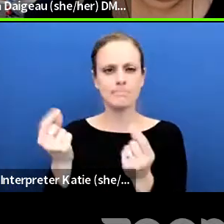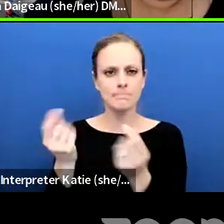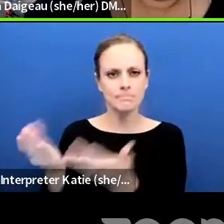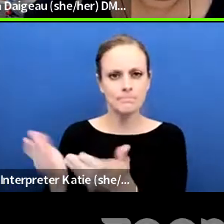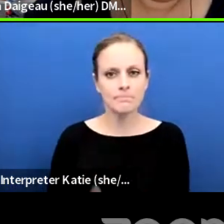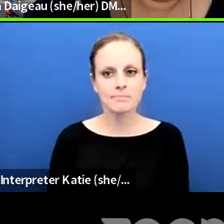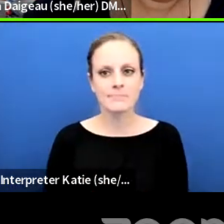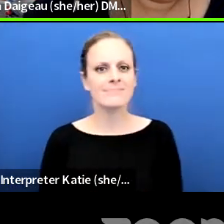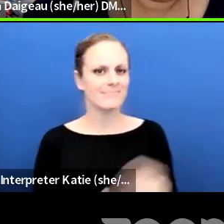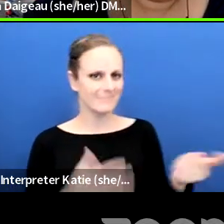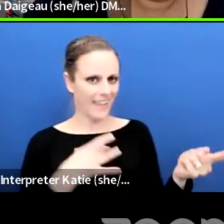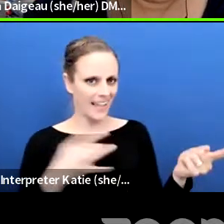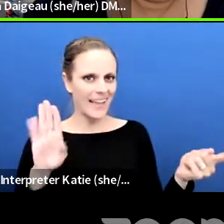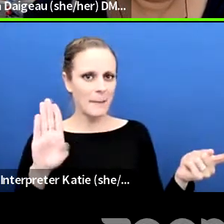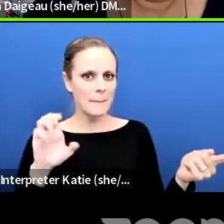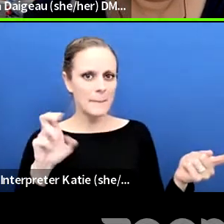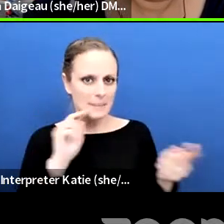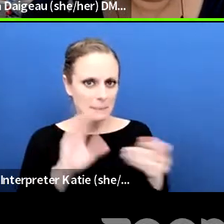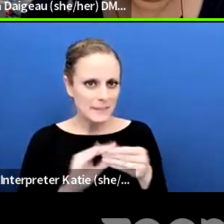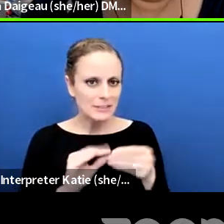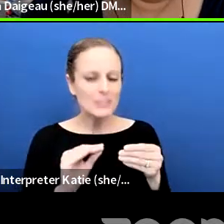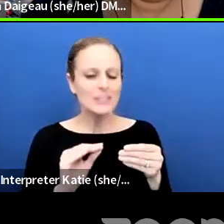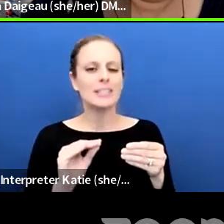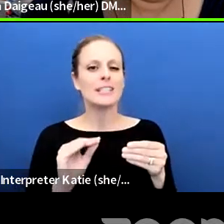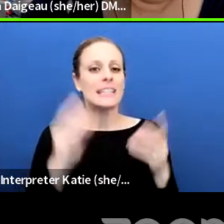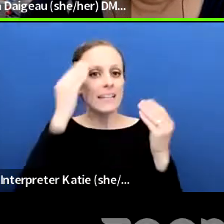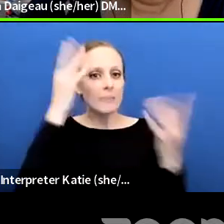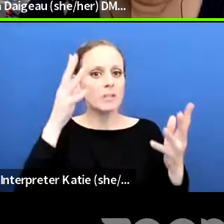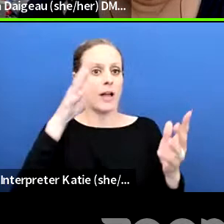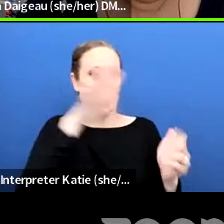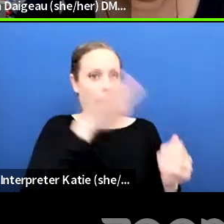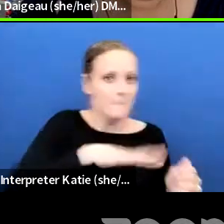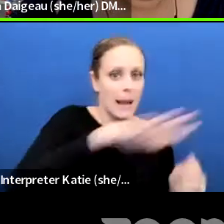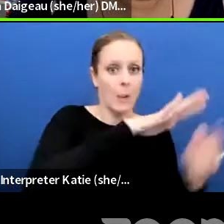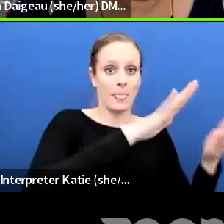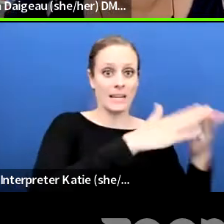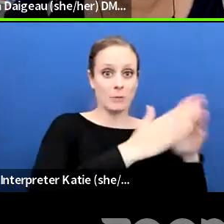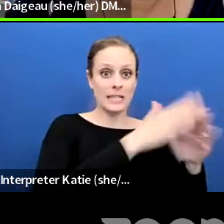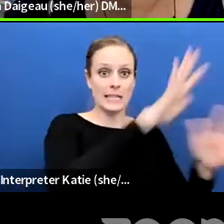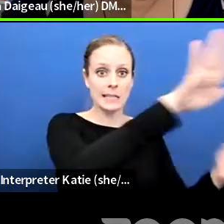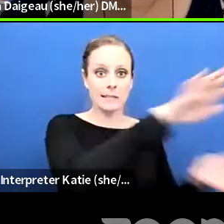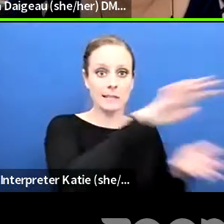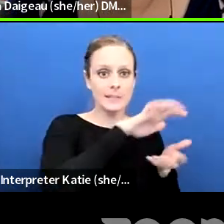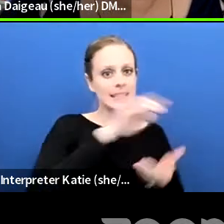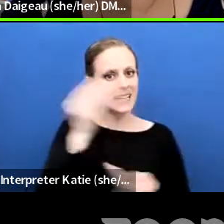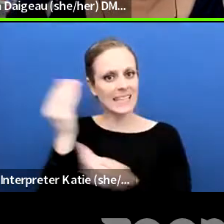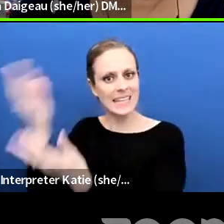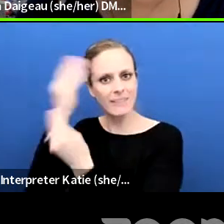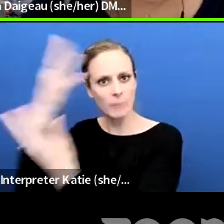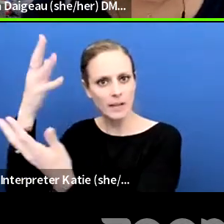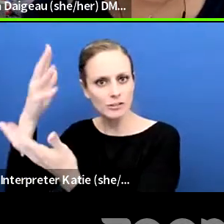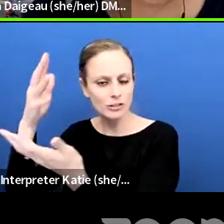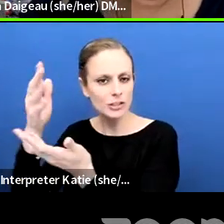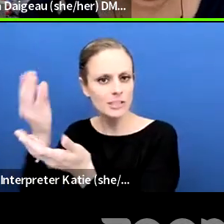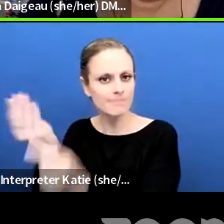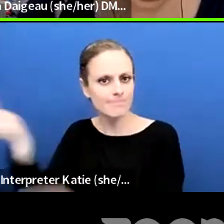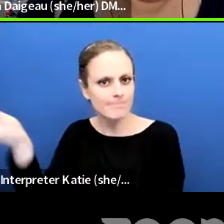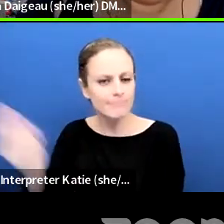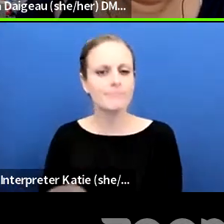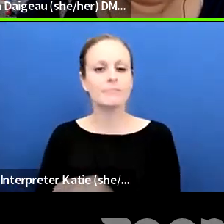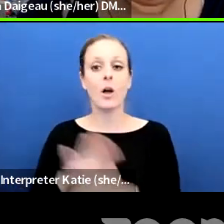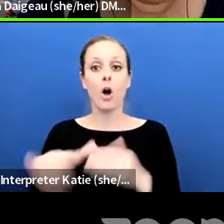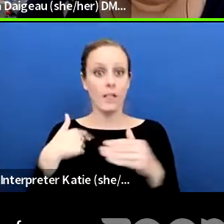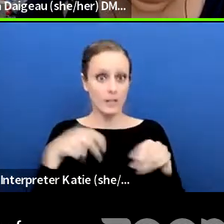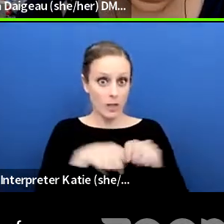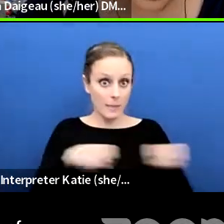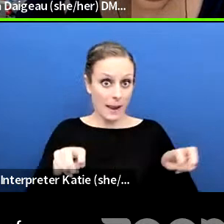said about giving some information around the community that you're a part of. So for us, all of us who are on the panel, we all work at